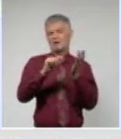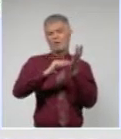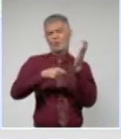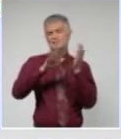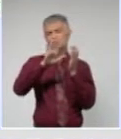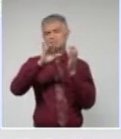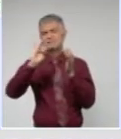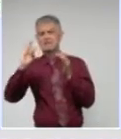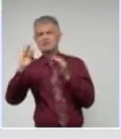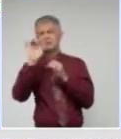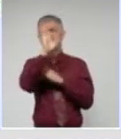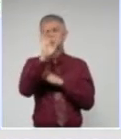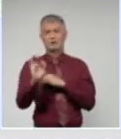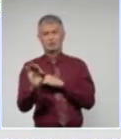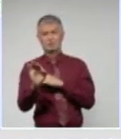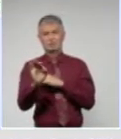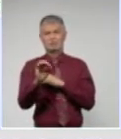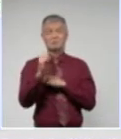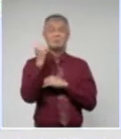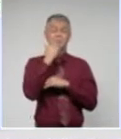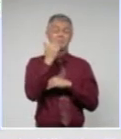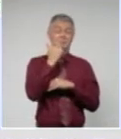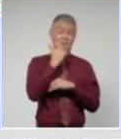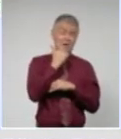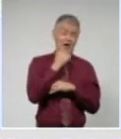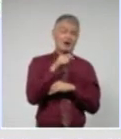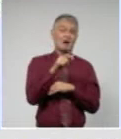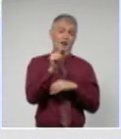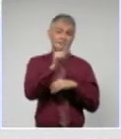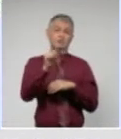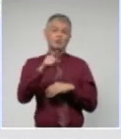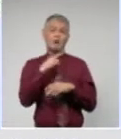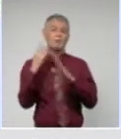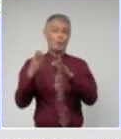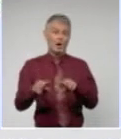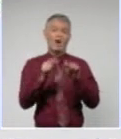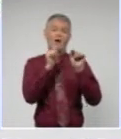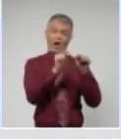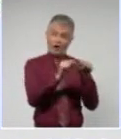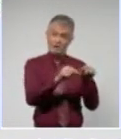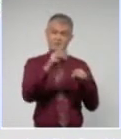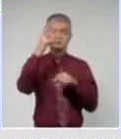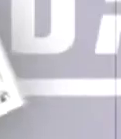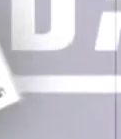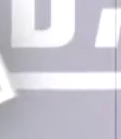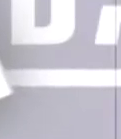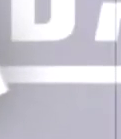the information we have on the behavior of the pandemic in Cuba and the world.